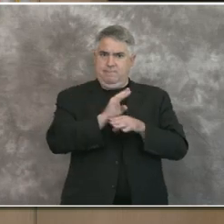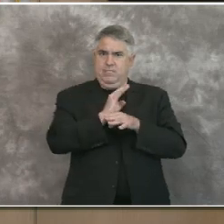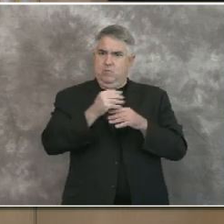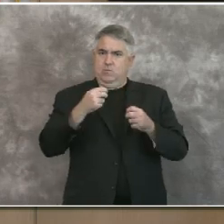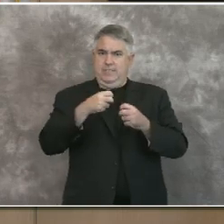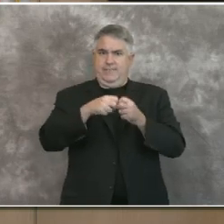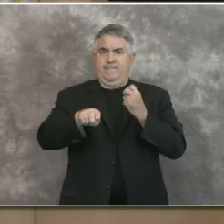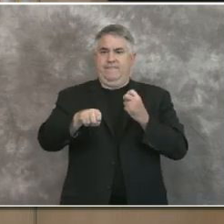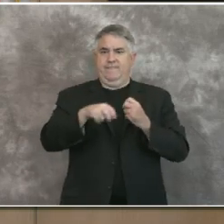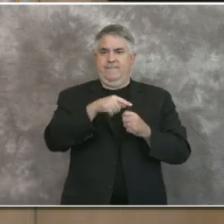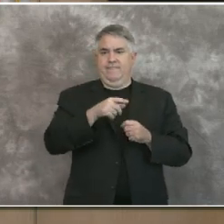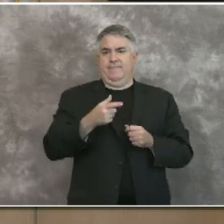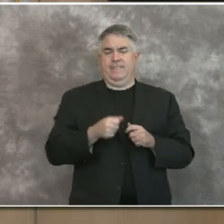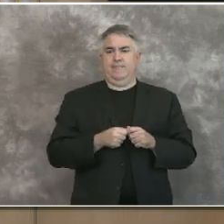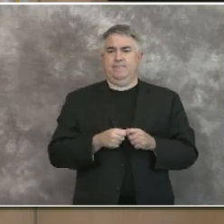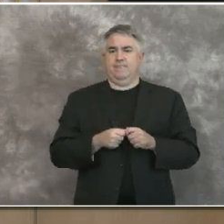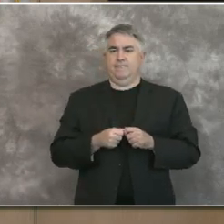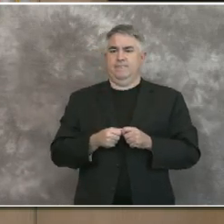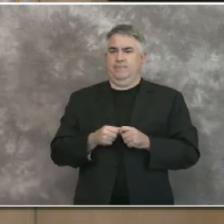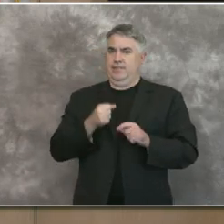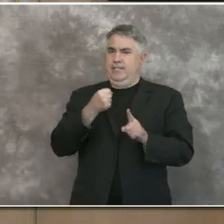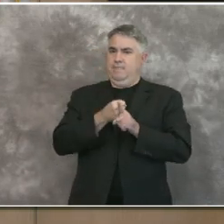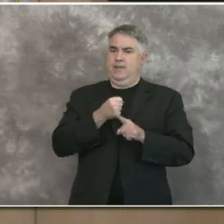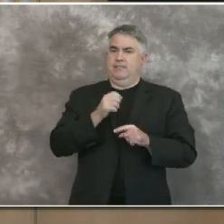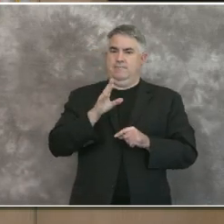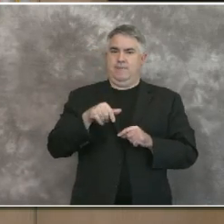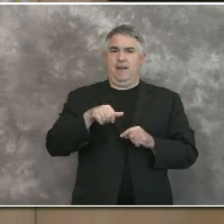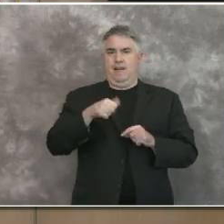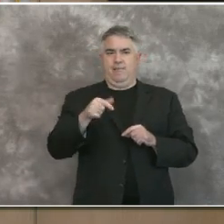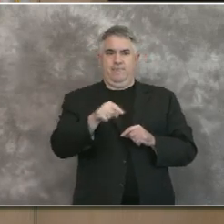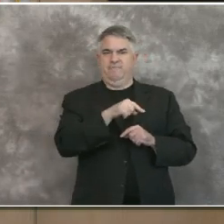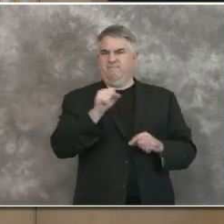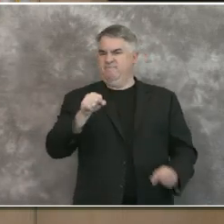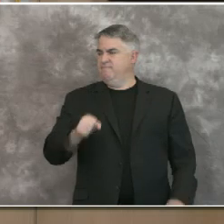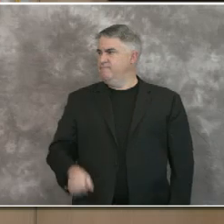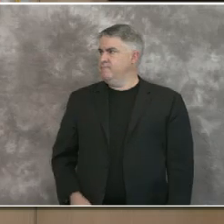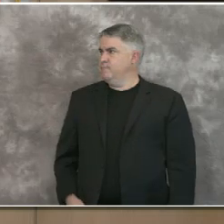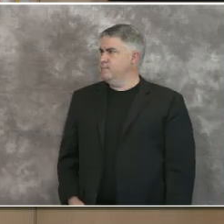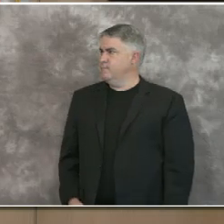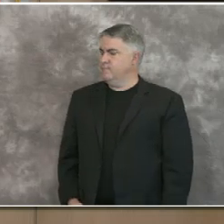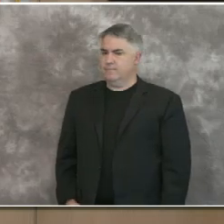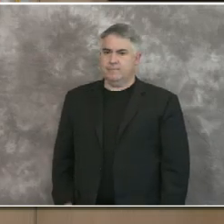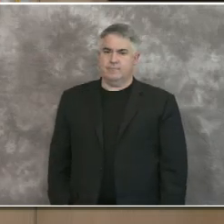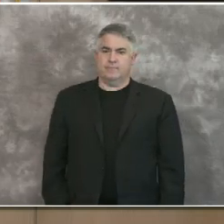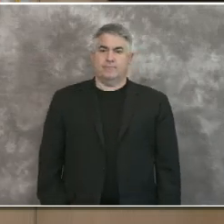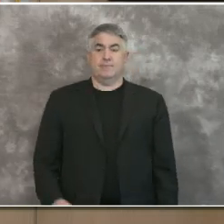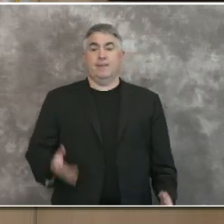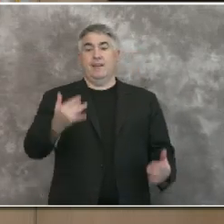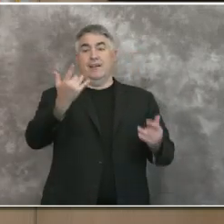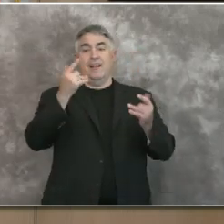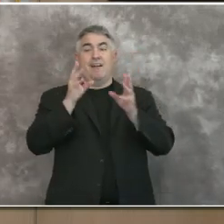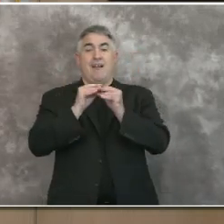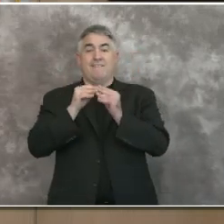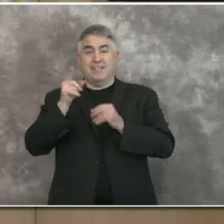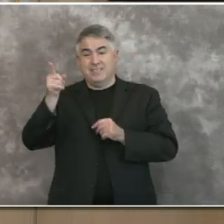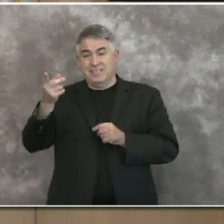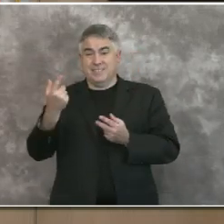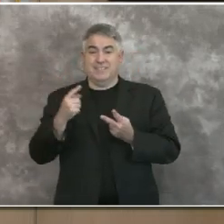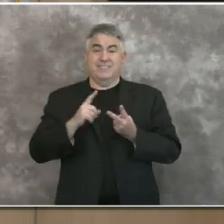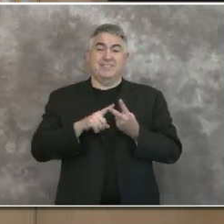impacted than others as we move forward. Certainly things around conventions and large